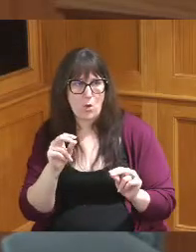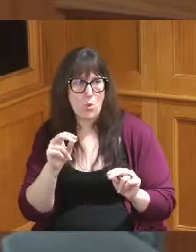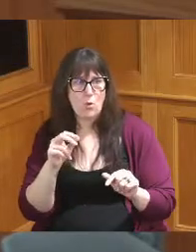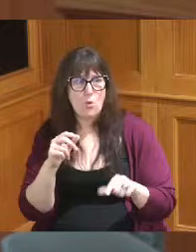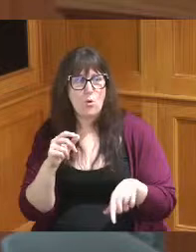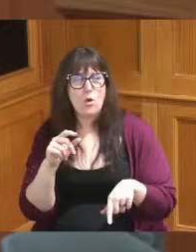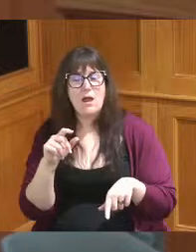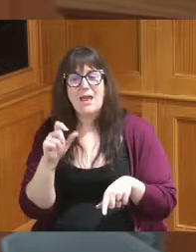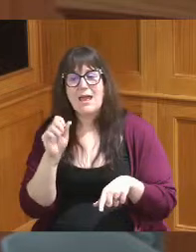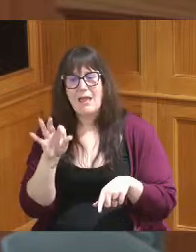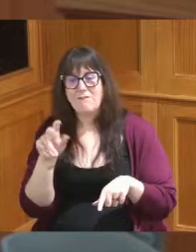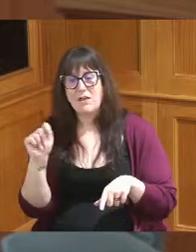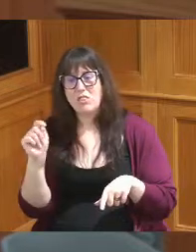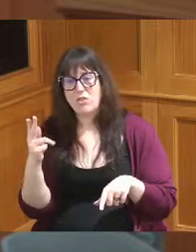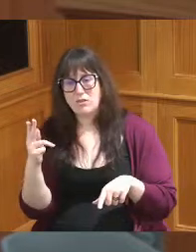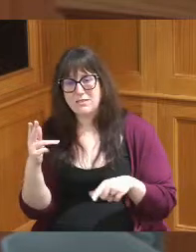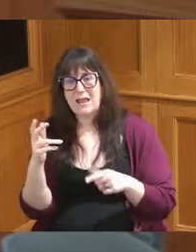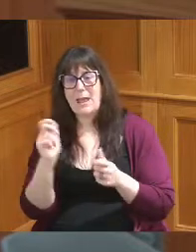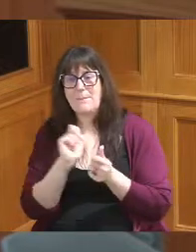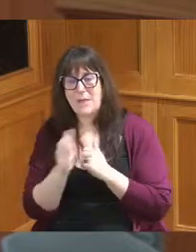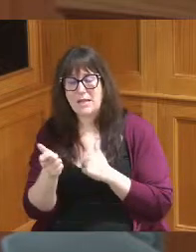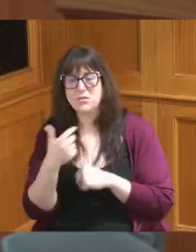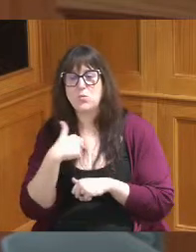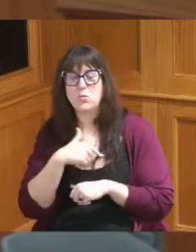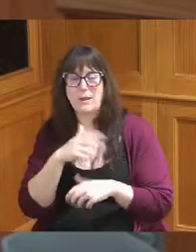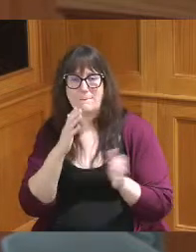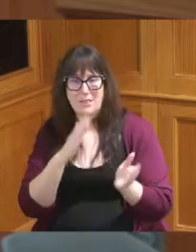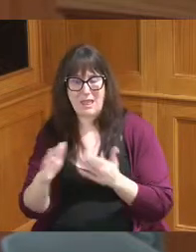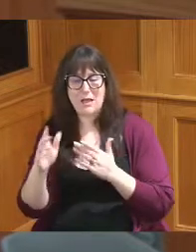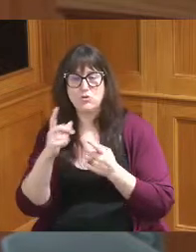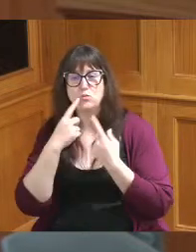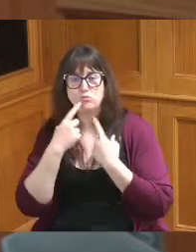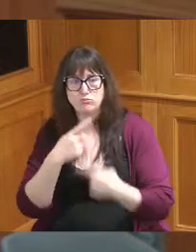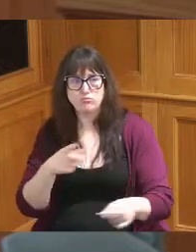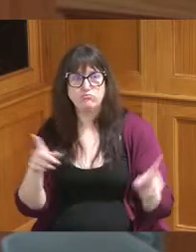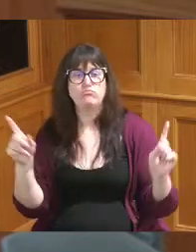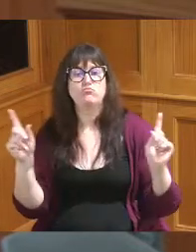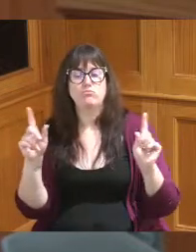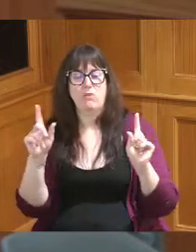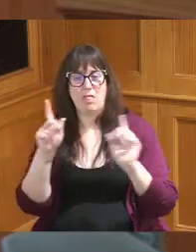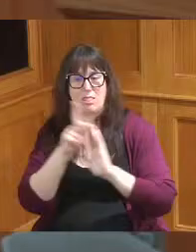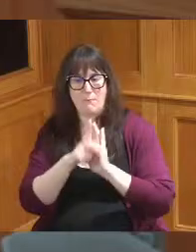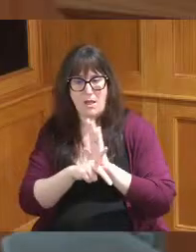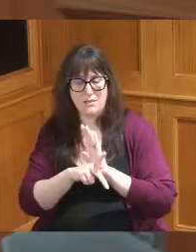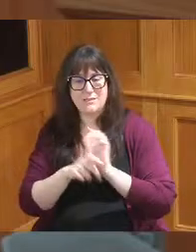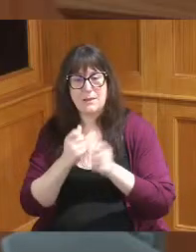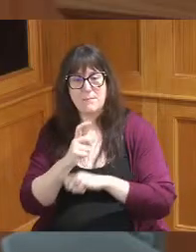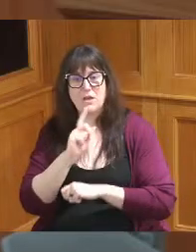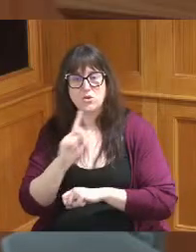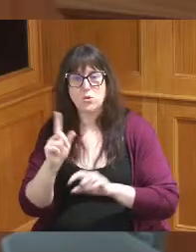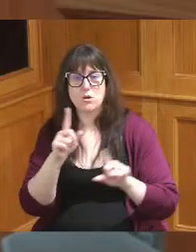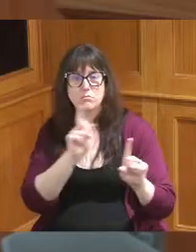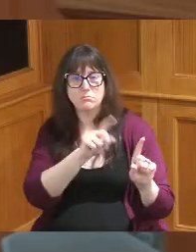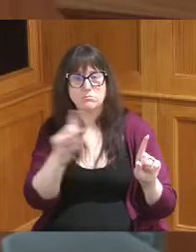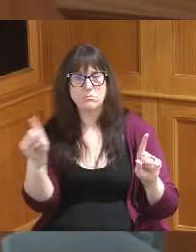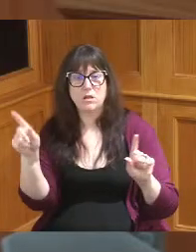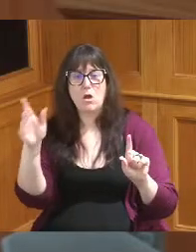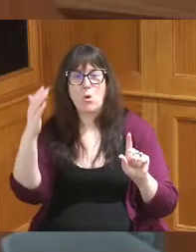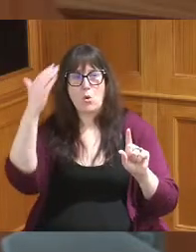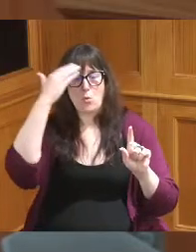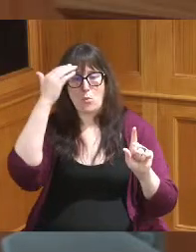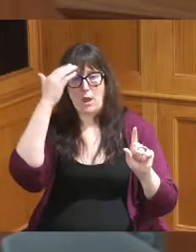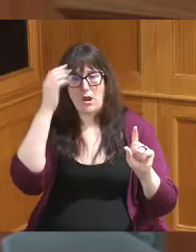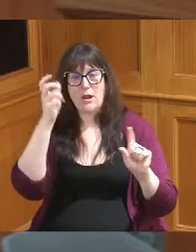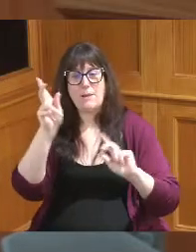on Thursday, is to publicize this new policy and make sure that everybody is aware of it, and those who